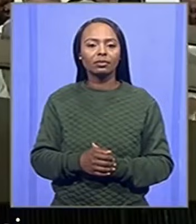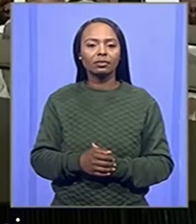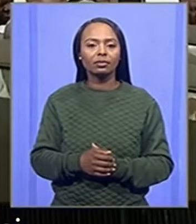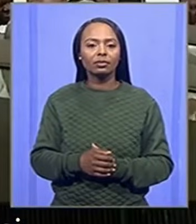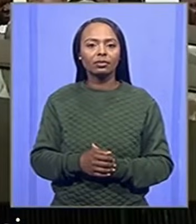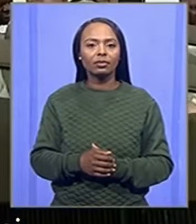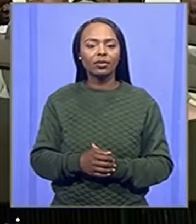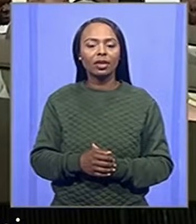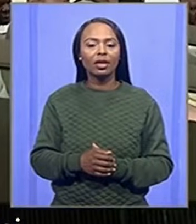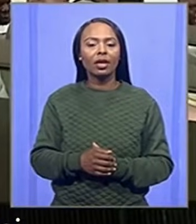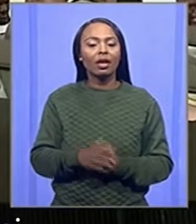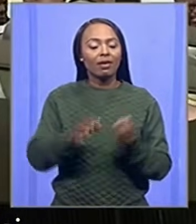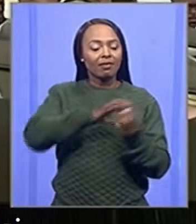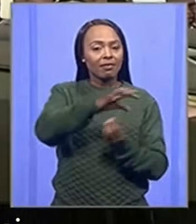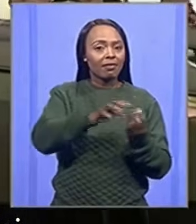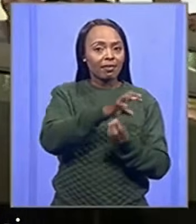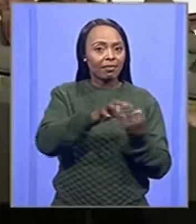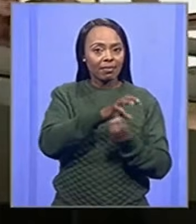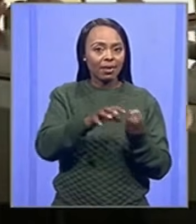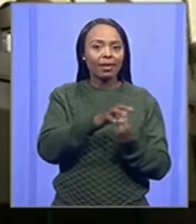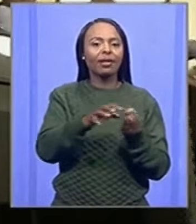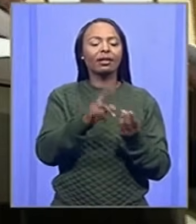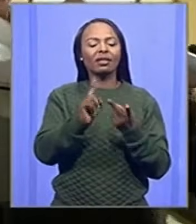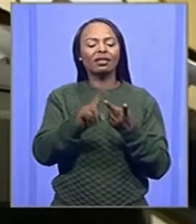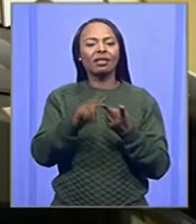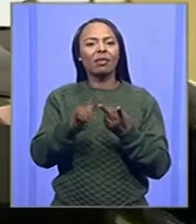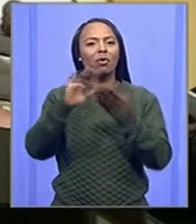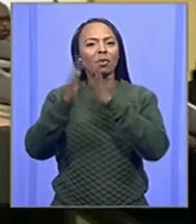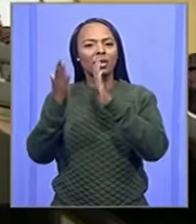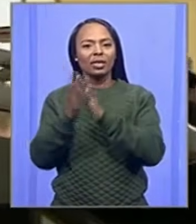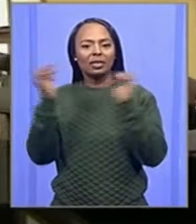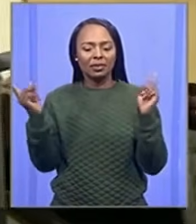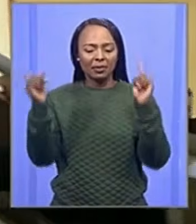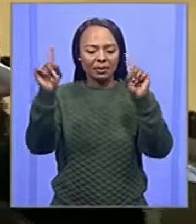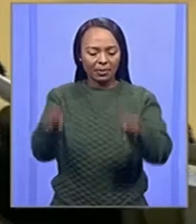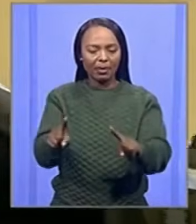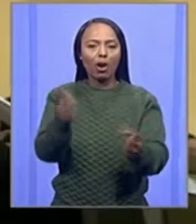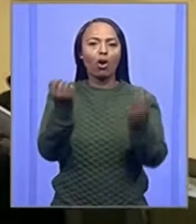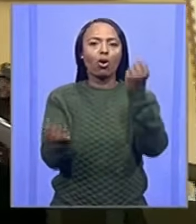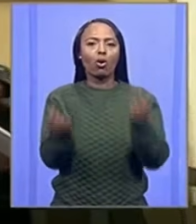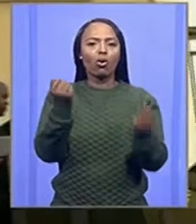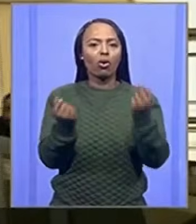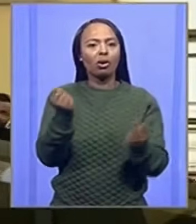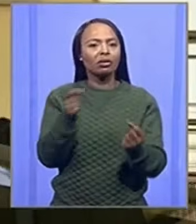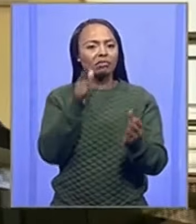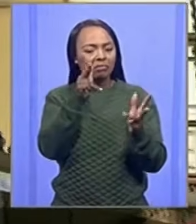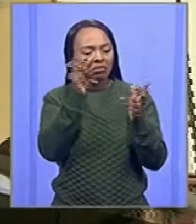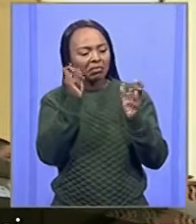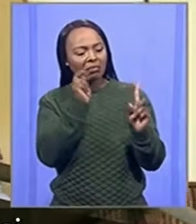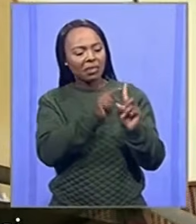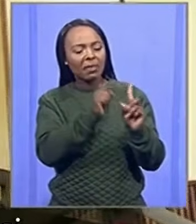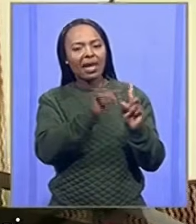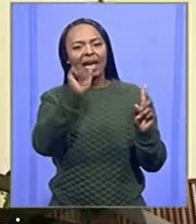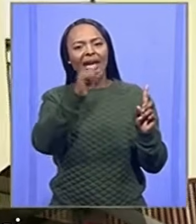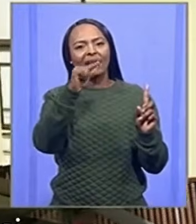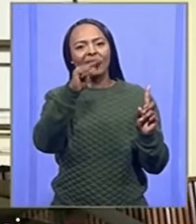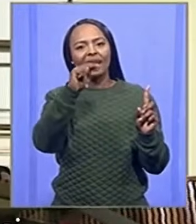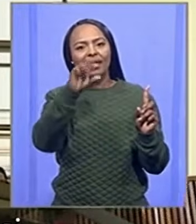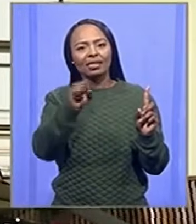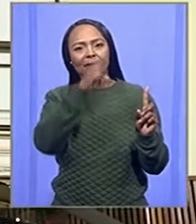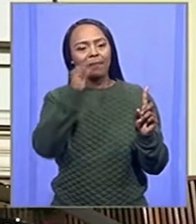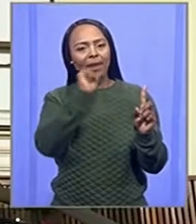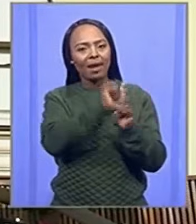Baagi ga mmogo le ba masika bana ba tlile ka bontsi mo kgotlatshekelo go tla go retsa tsheko ya ga Agnes Setswana yo a tshwereng kwa Gauteng